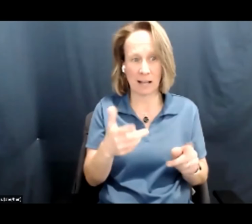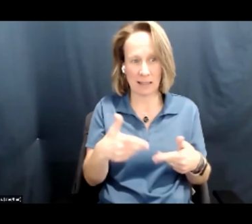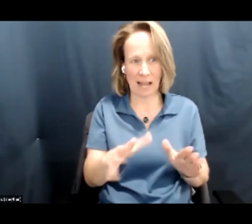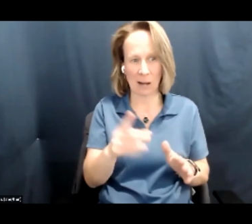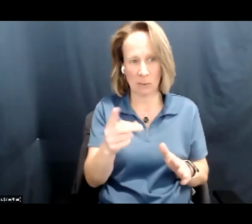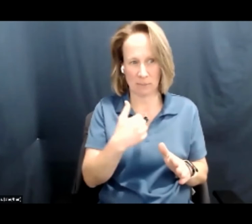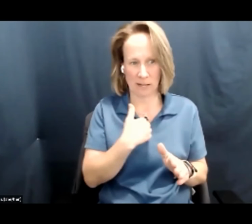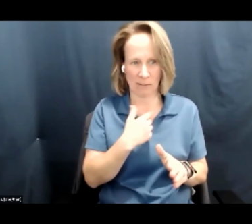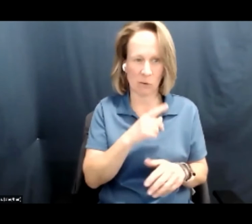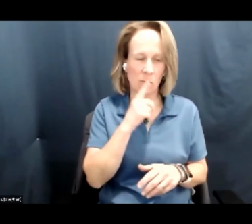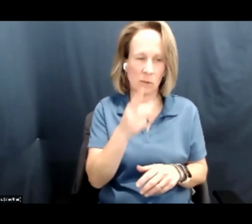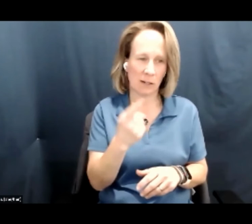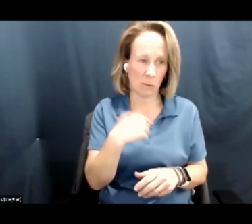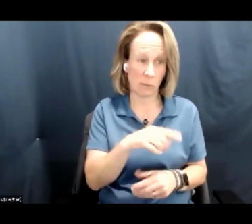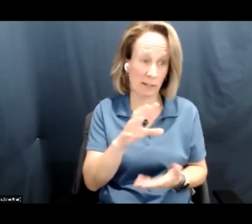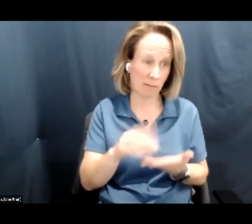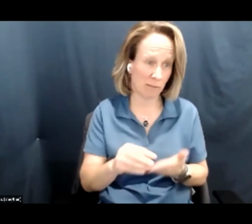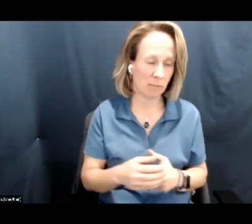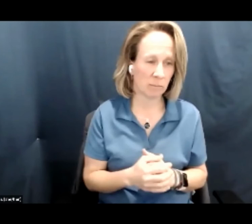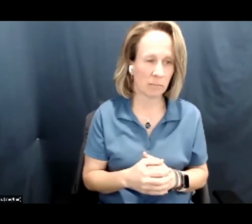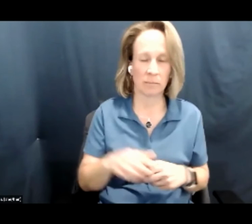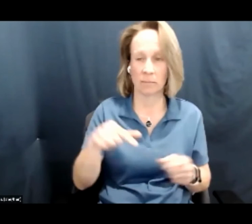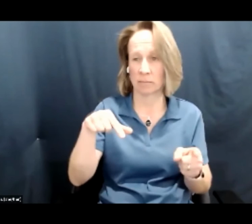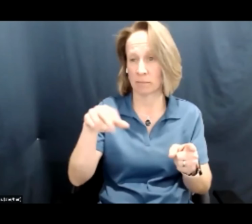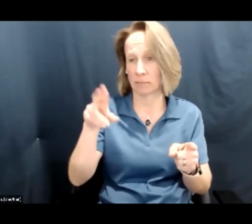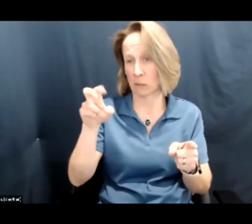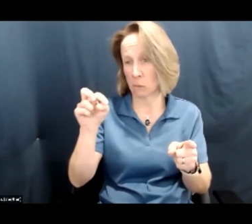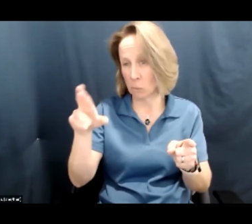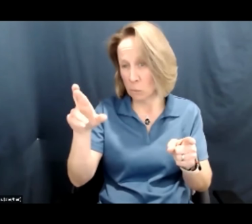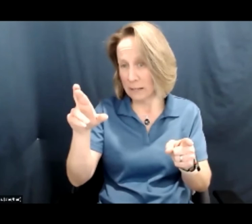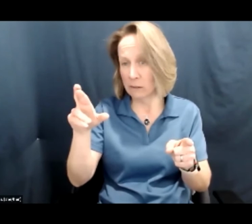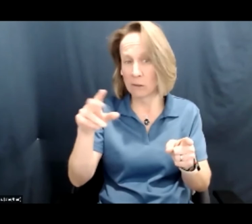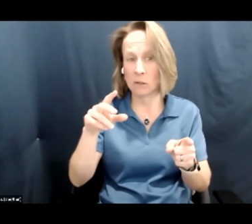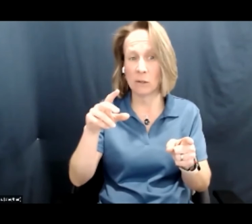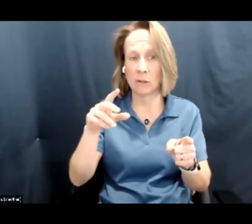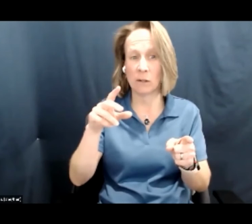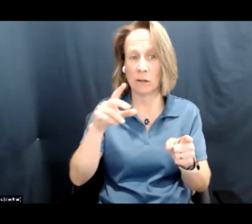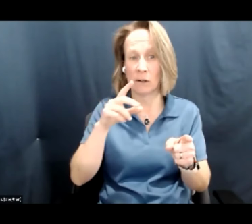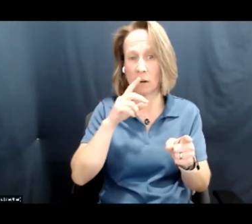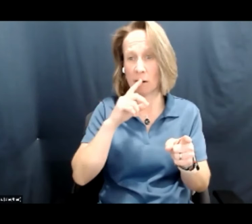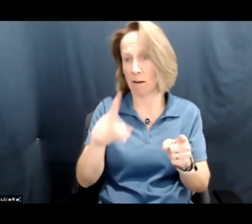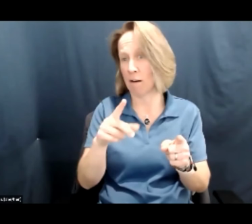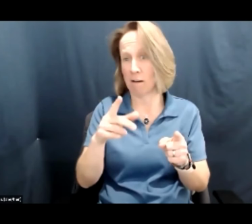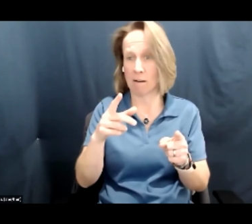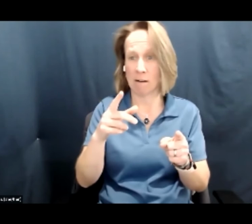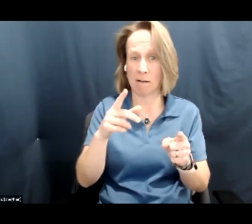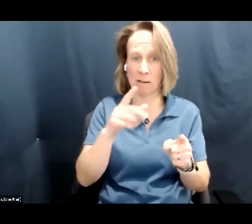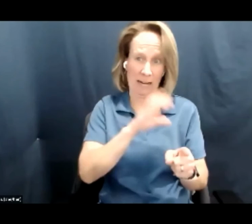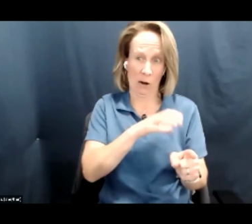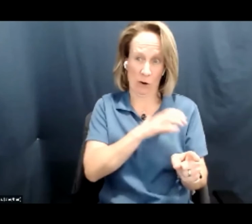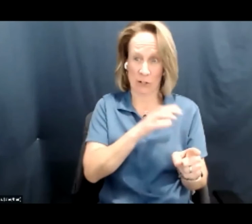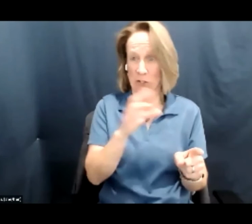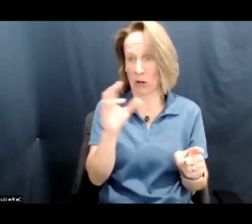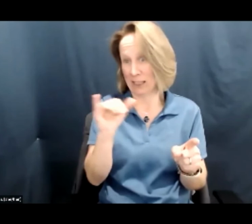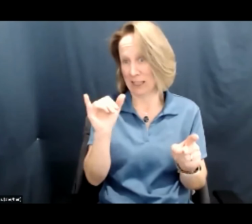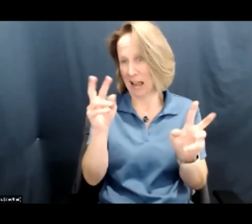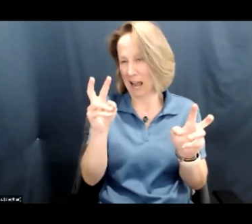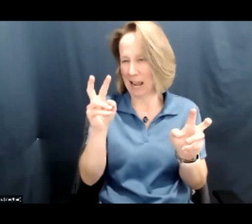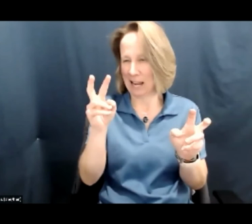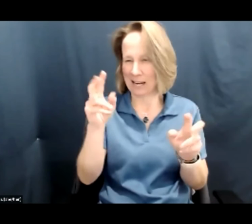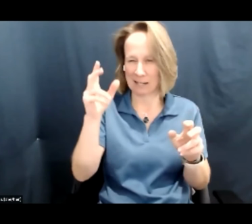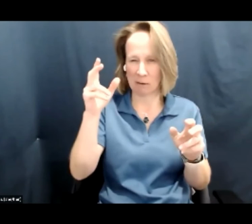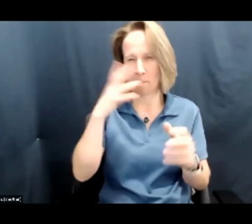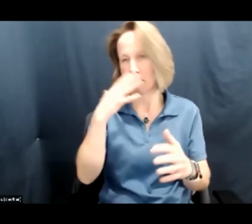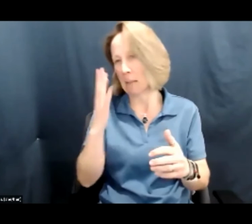Yes. Queer characters are very often stereotyped as villains, caricatures, sidekicks are there for comic relief, or